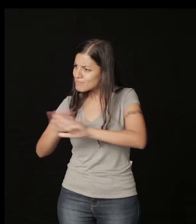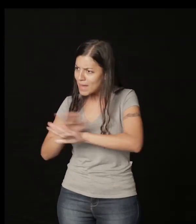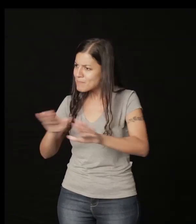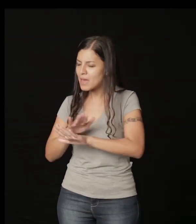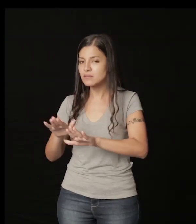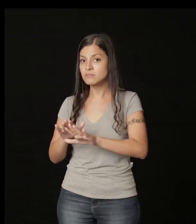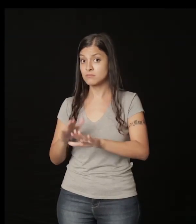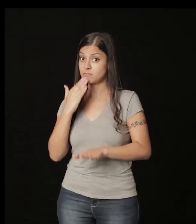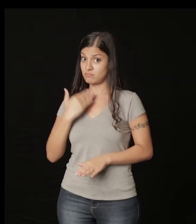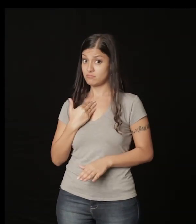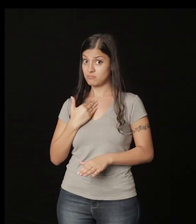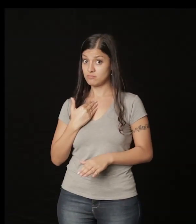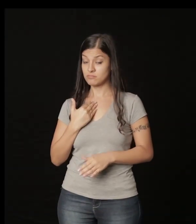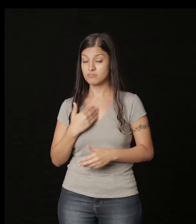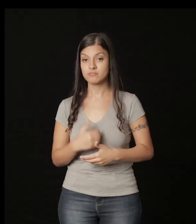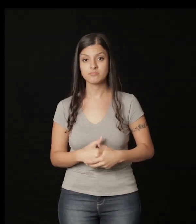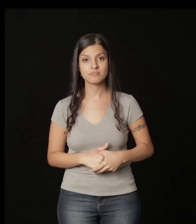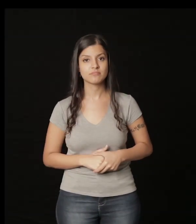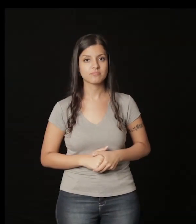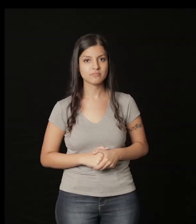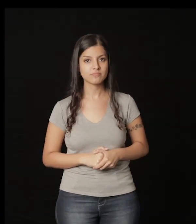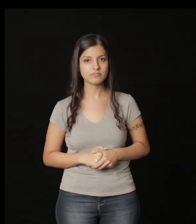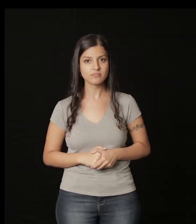them close their eyes, they said.